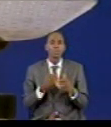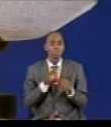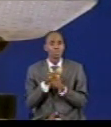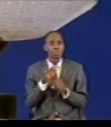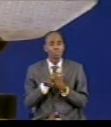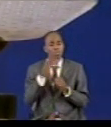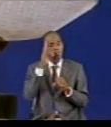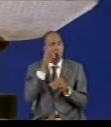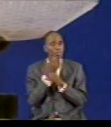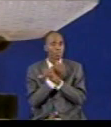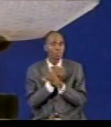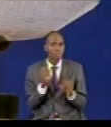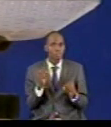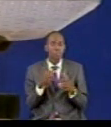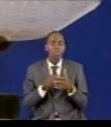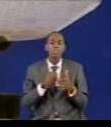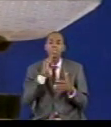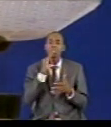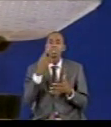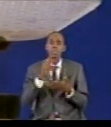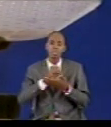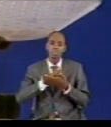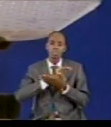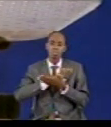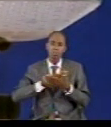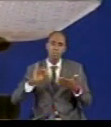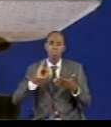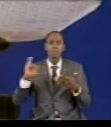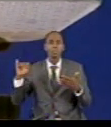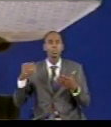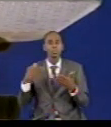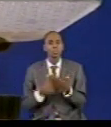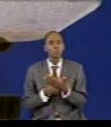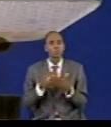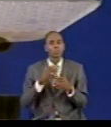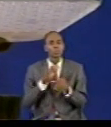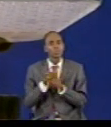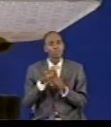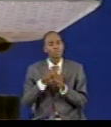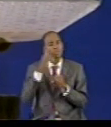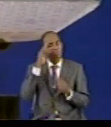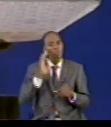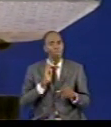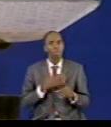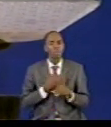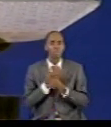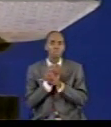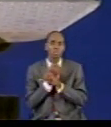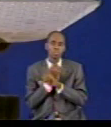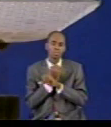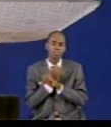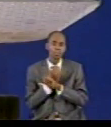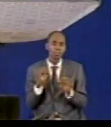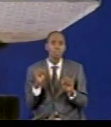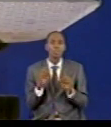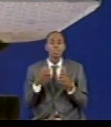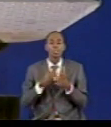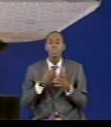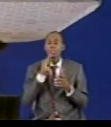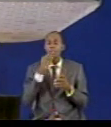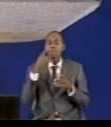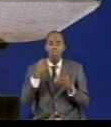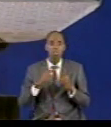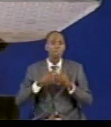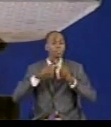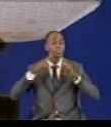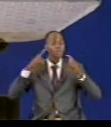a sanctifying gospel, is sufficient for sanctification. In the strengthening gospel